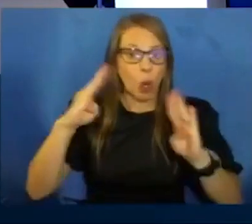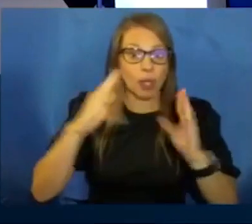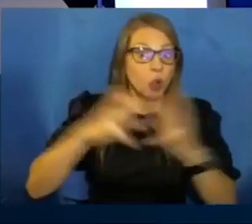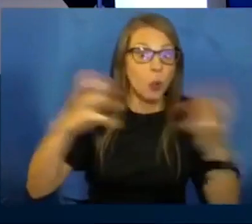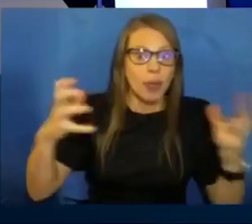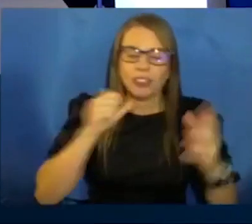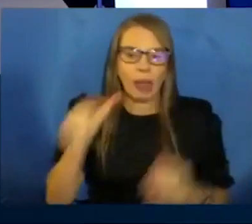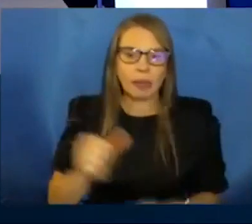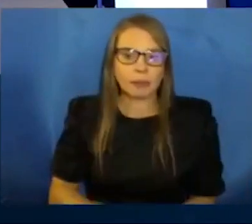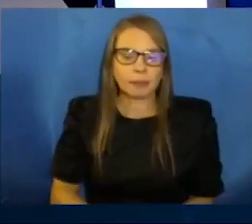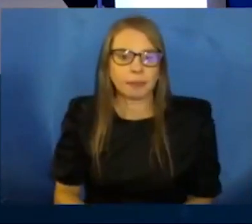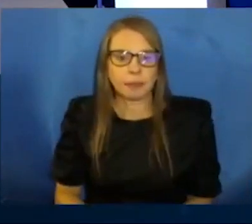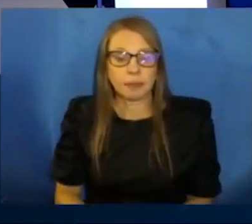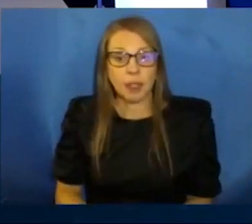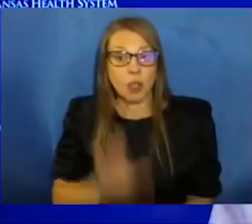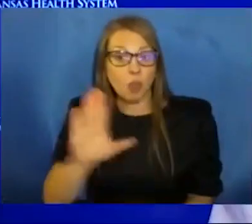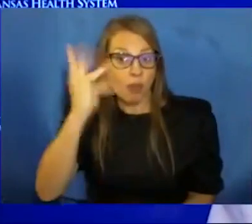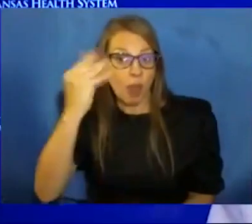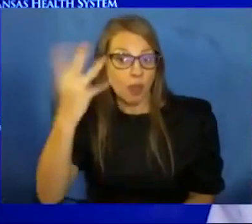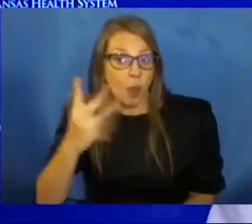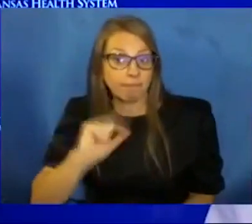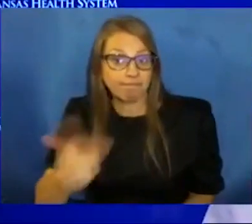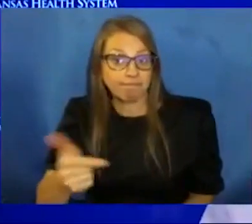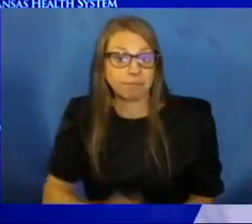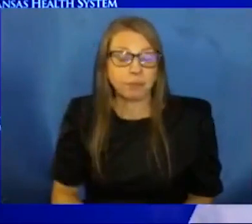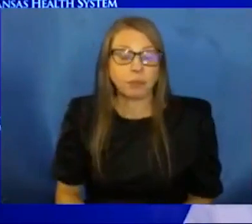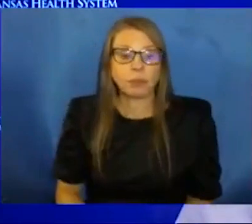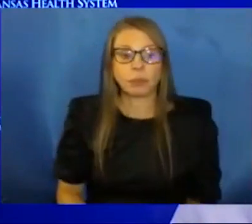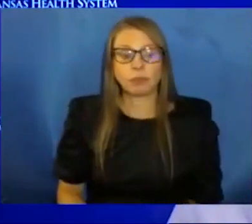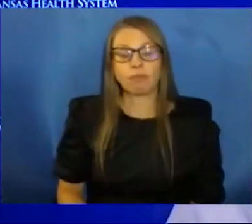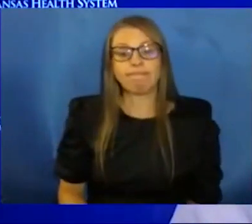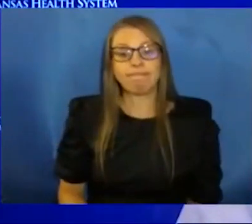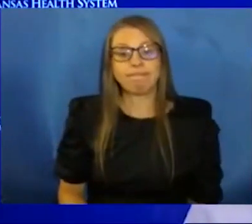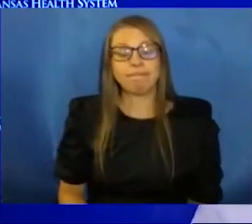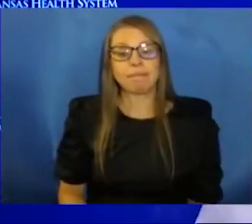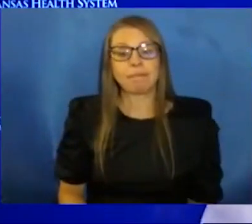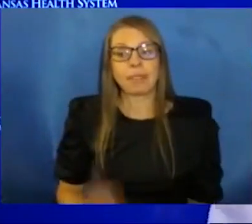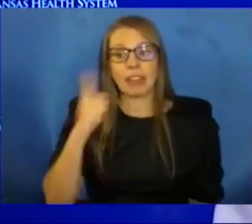virtually now COVID deaths are preventable, and